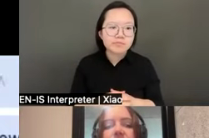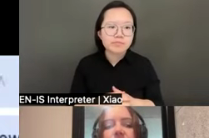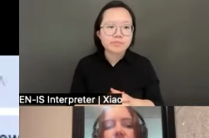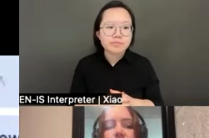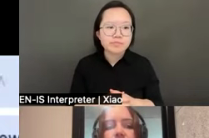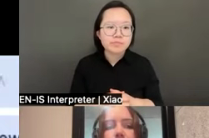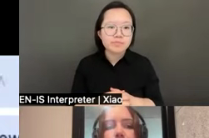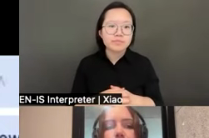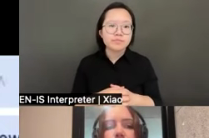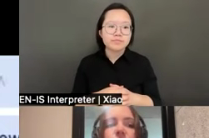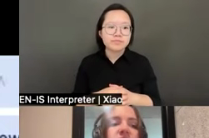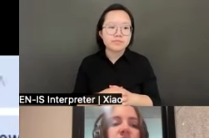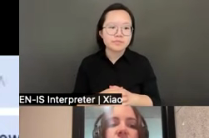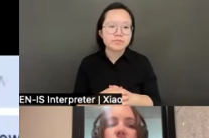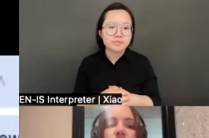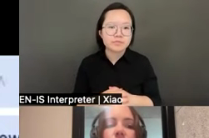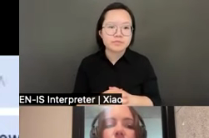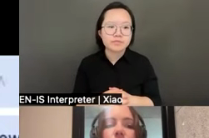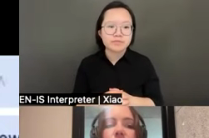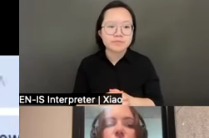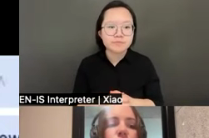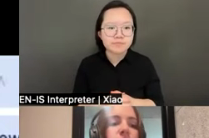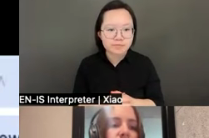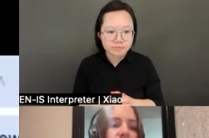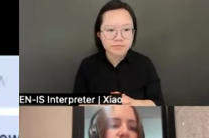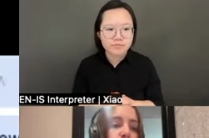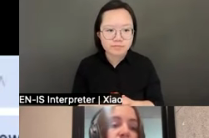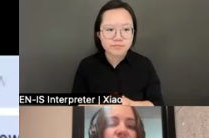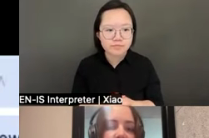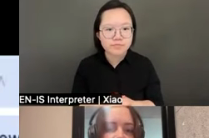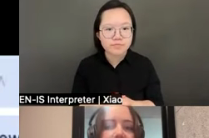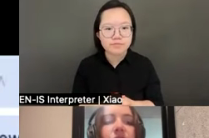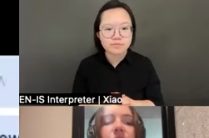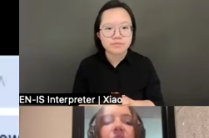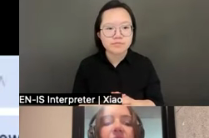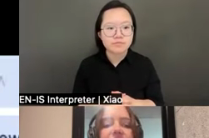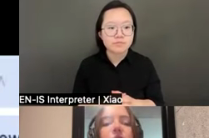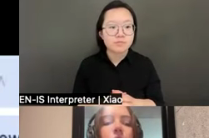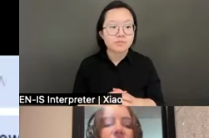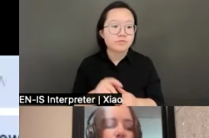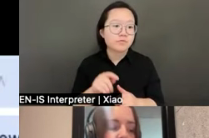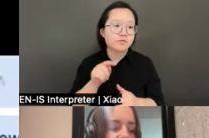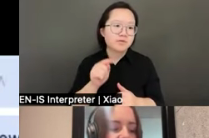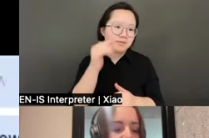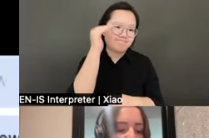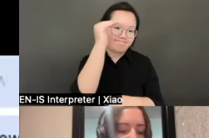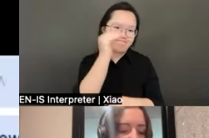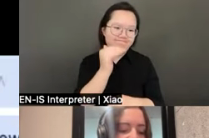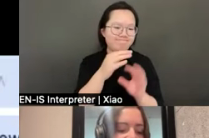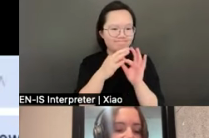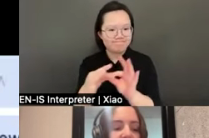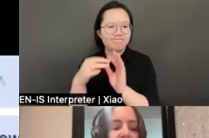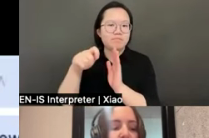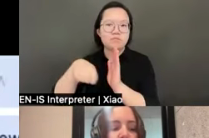And then, so this is in terms of the project itself. And then we have a part in which